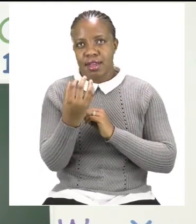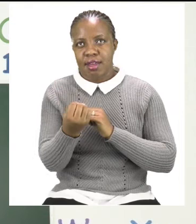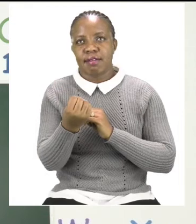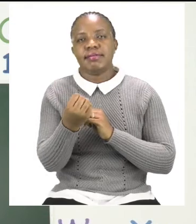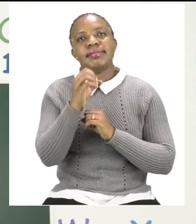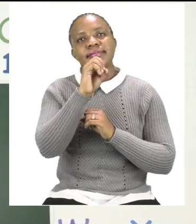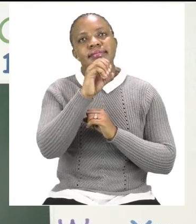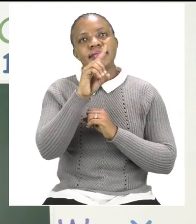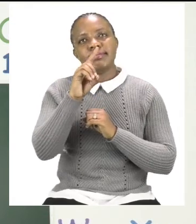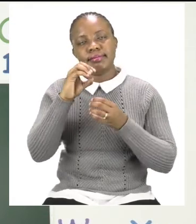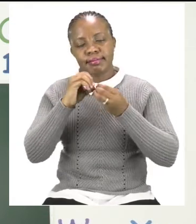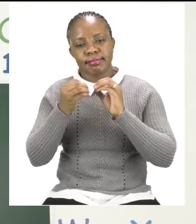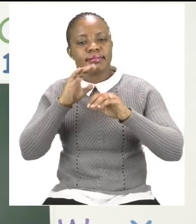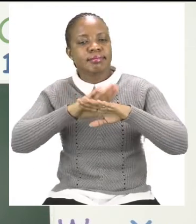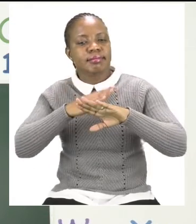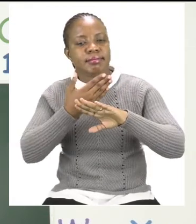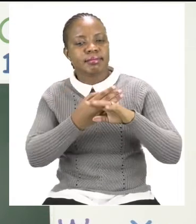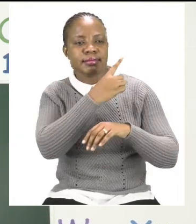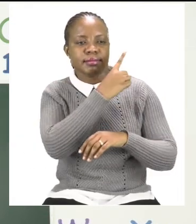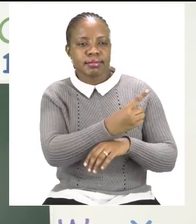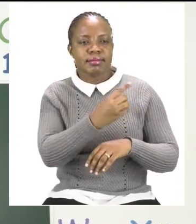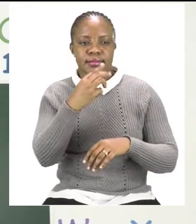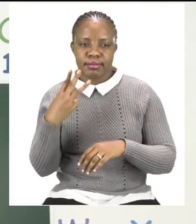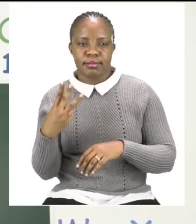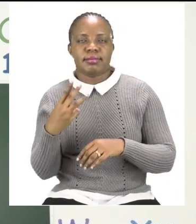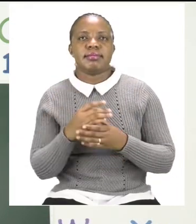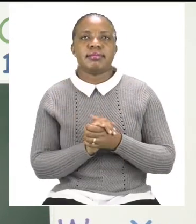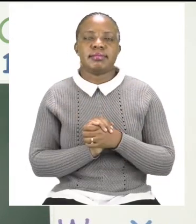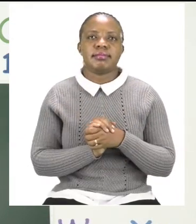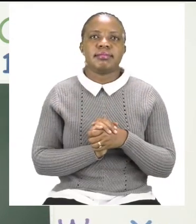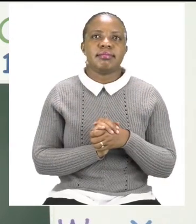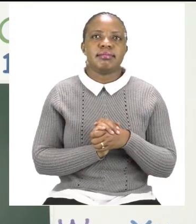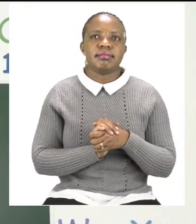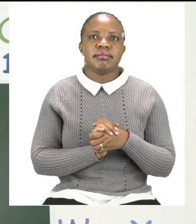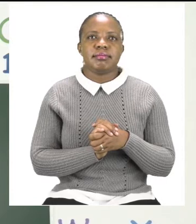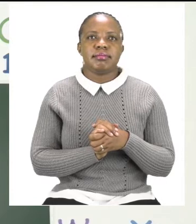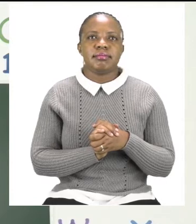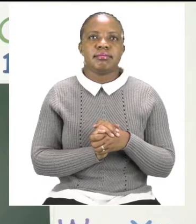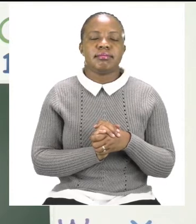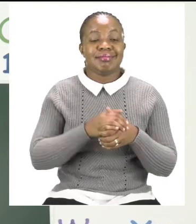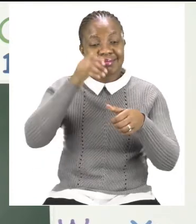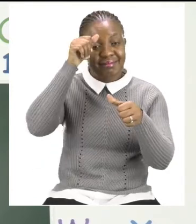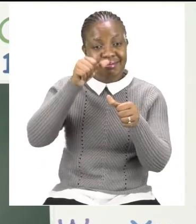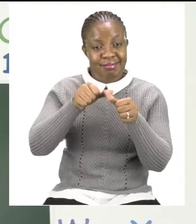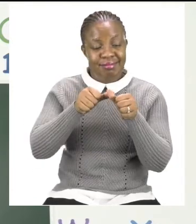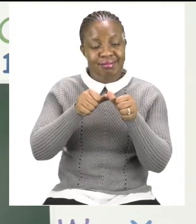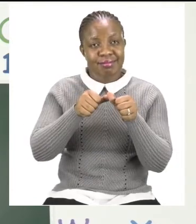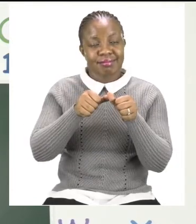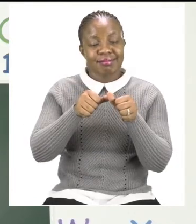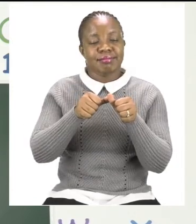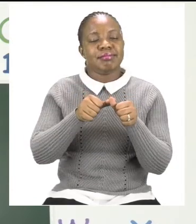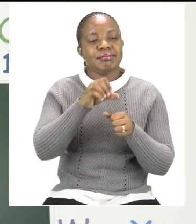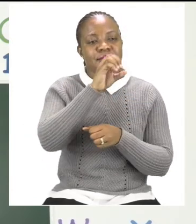an odd number because it ends with 3. So remember, our odd numbers end